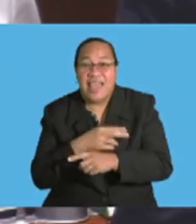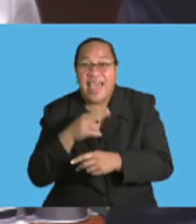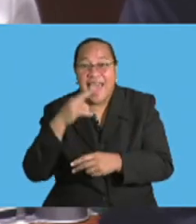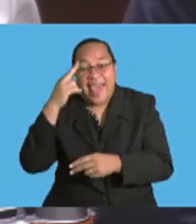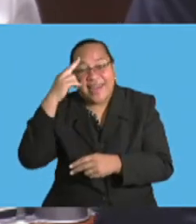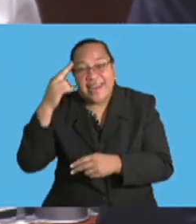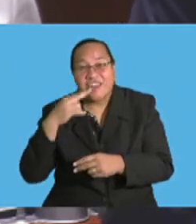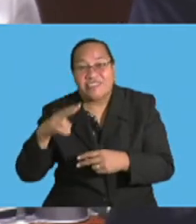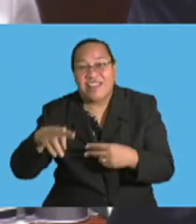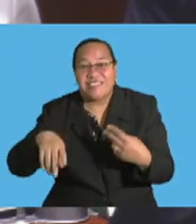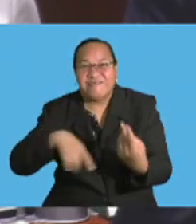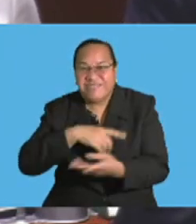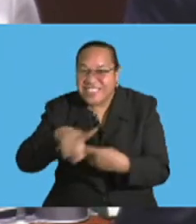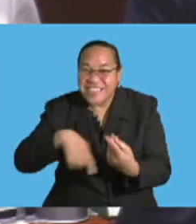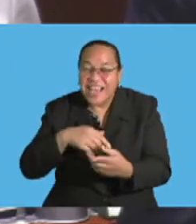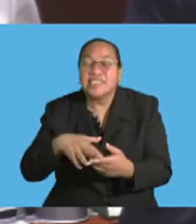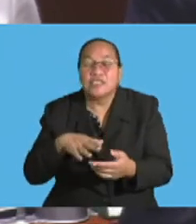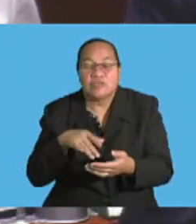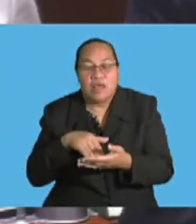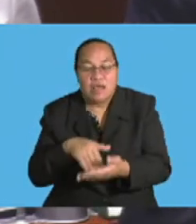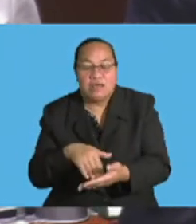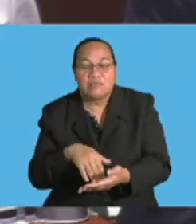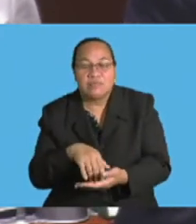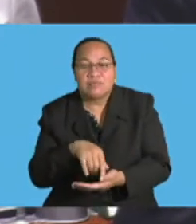disasters. There